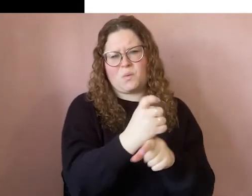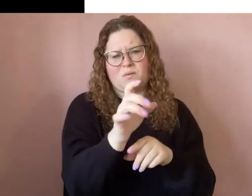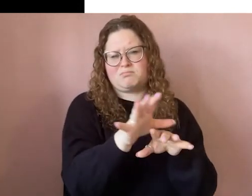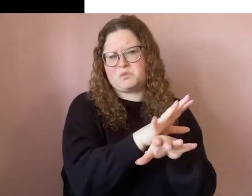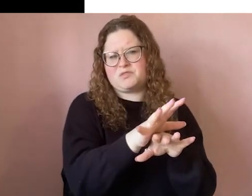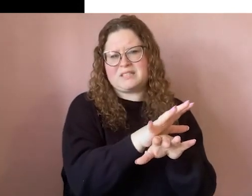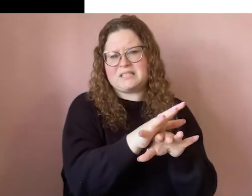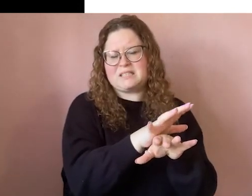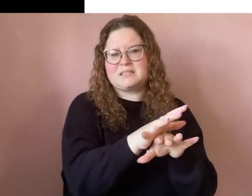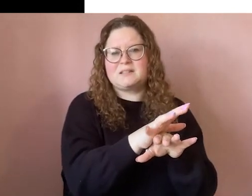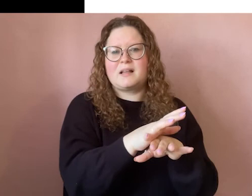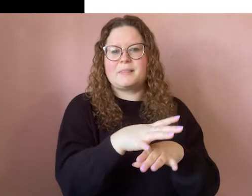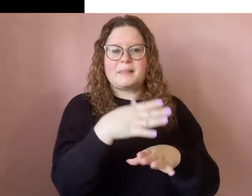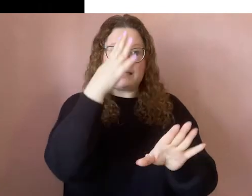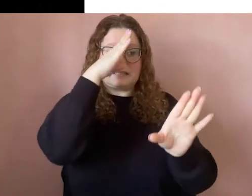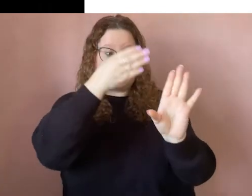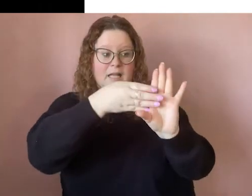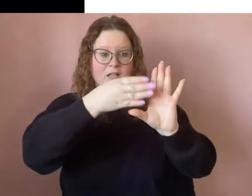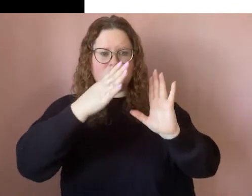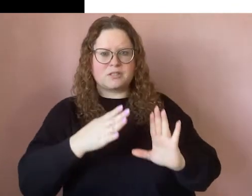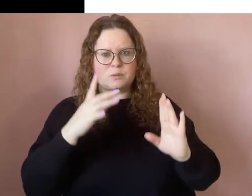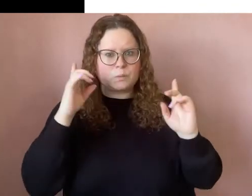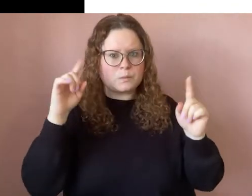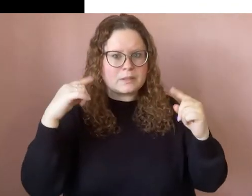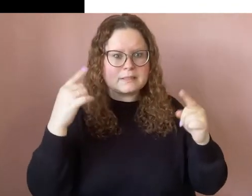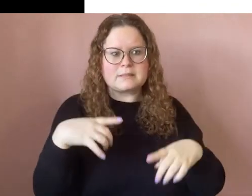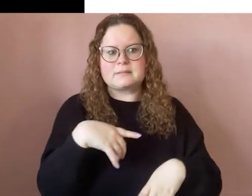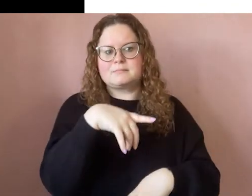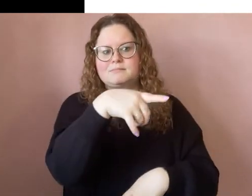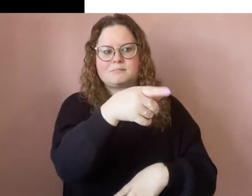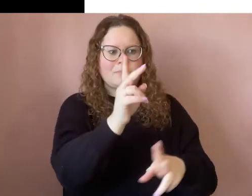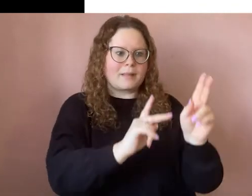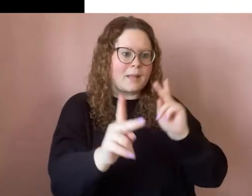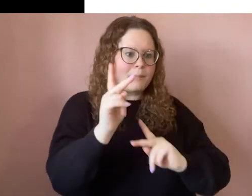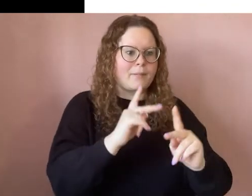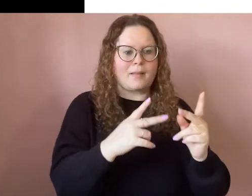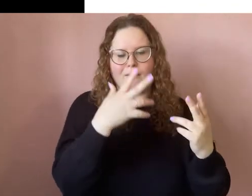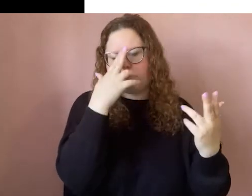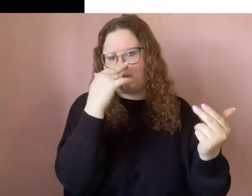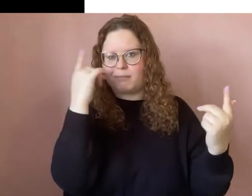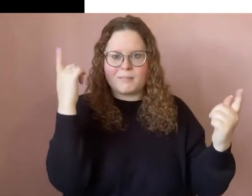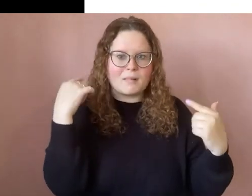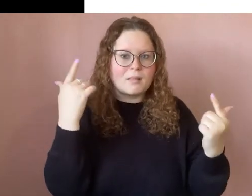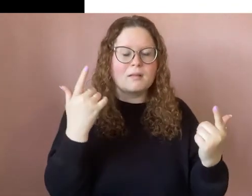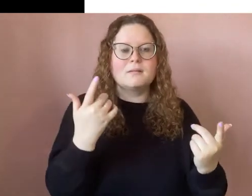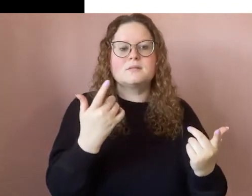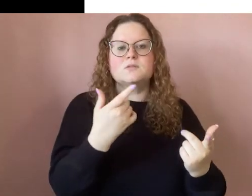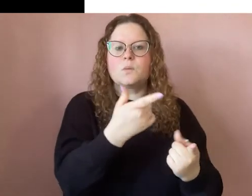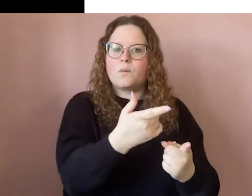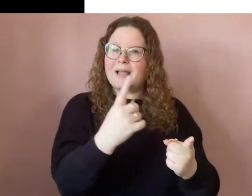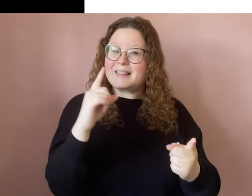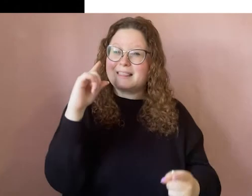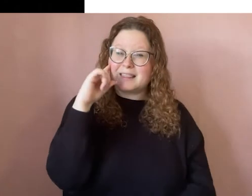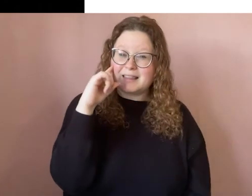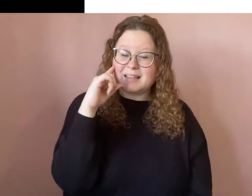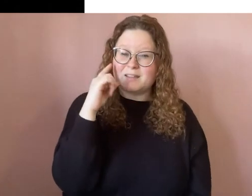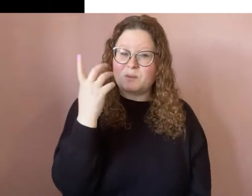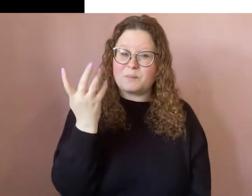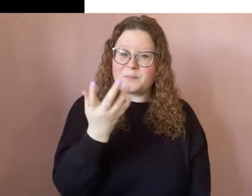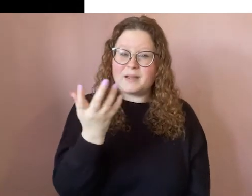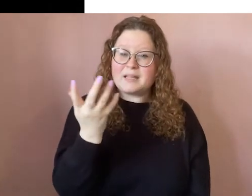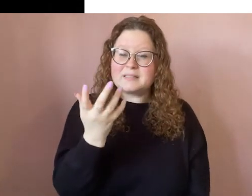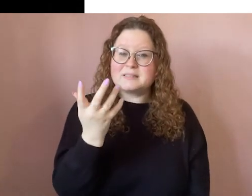comical nature of psychiatrists portrayed on television and in movies. You remember the film Harvey? Some people might not. It